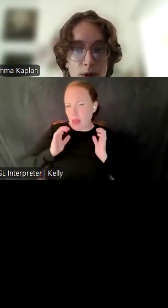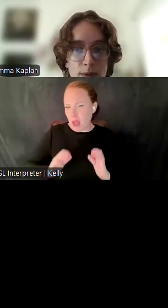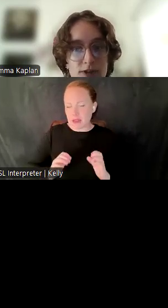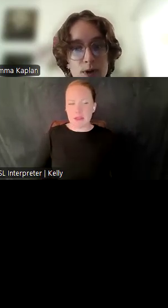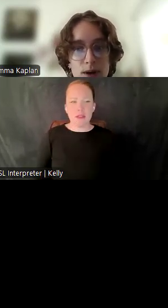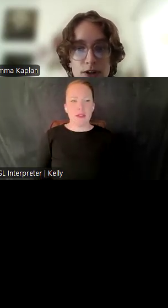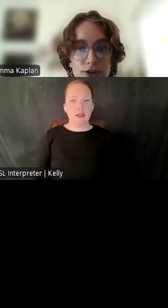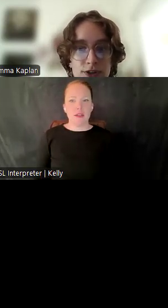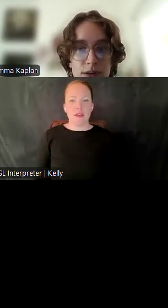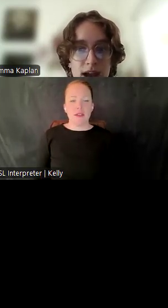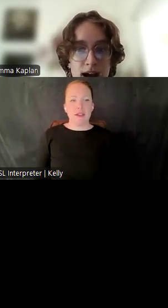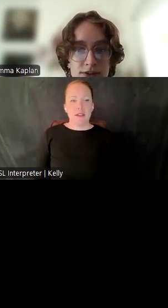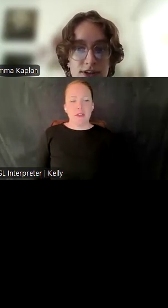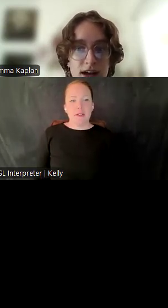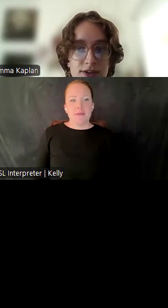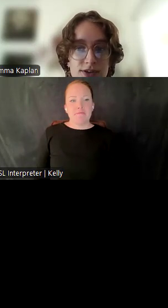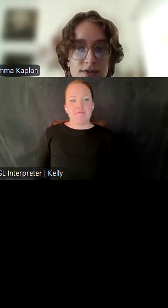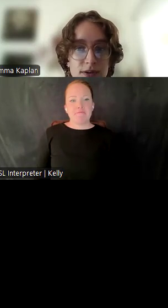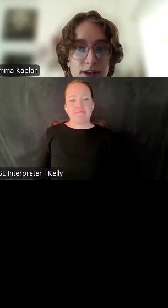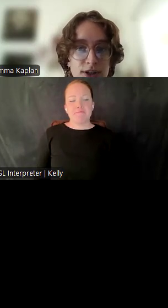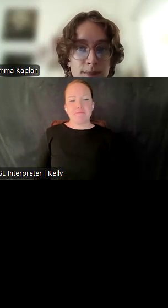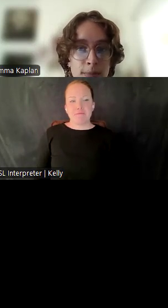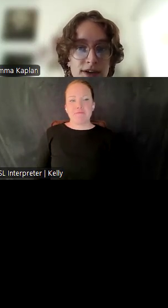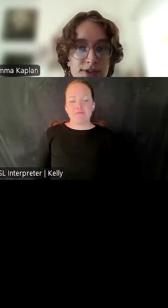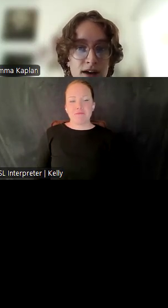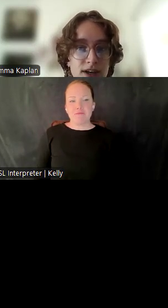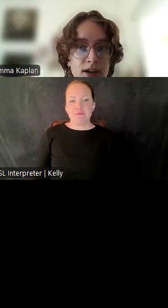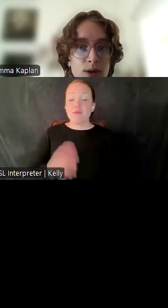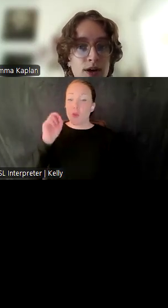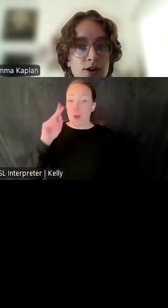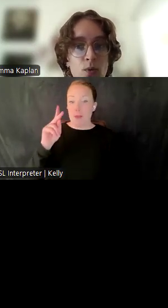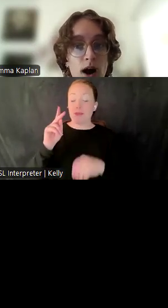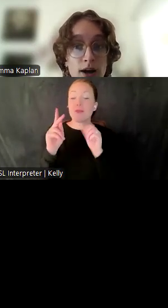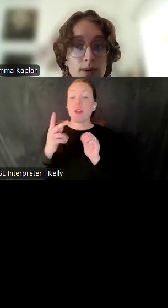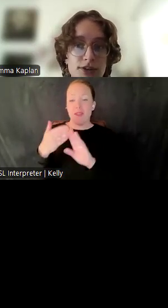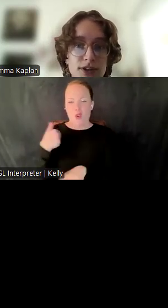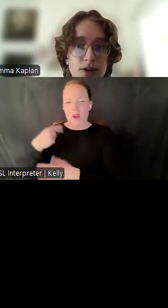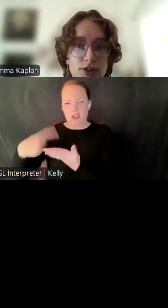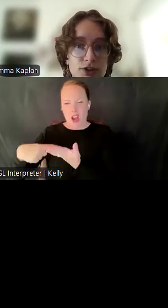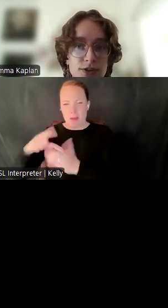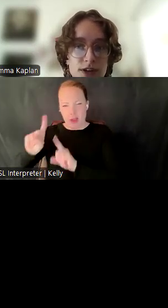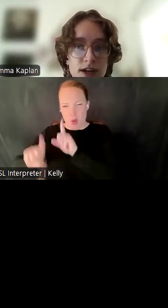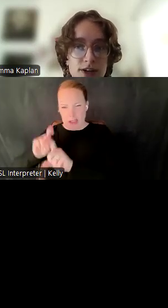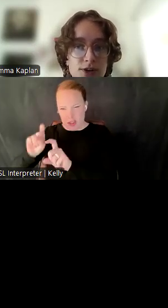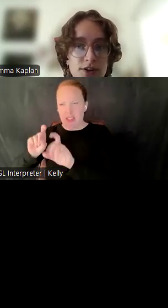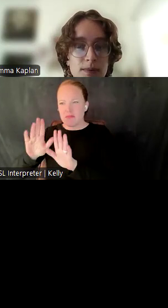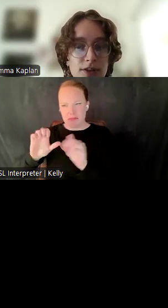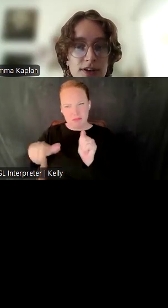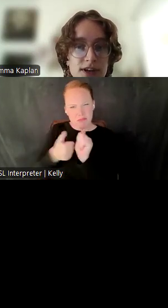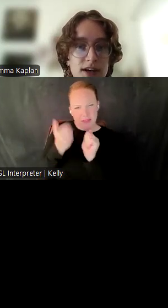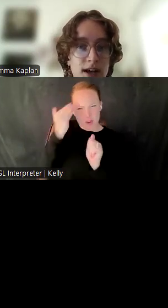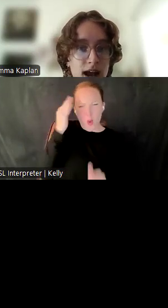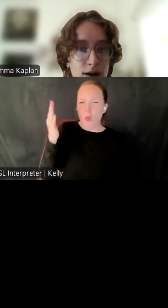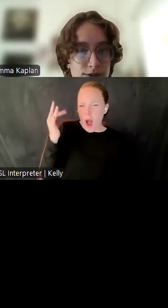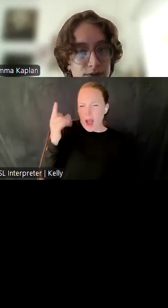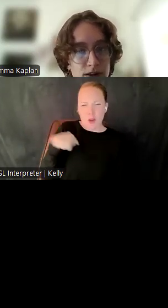So before we explore what questions can be asked to gather this information, as an advocate, we want to know why we're asking the questions. So think about